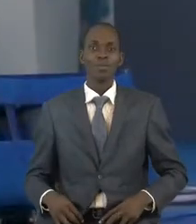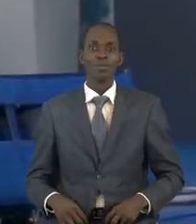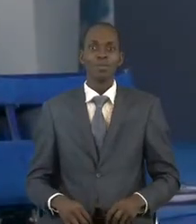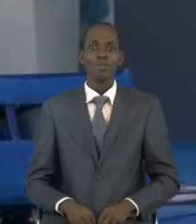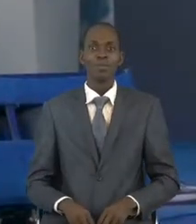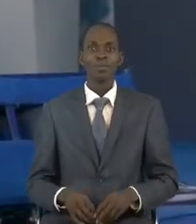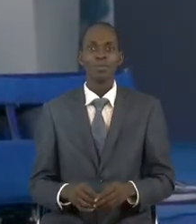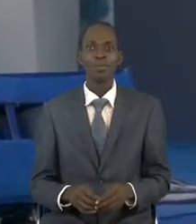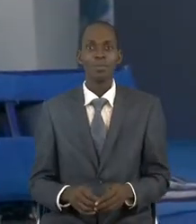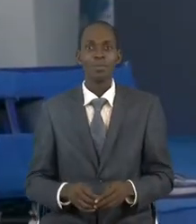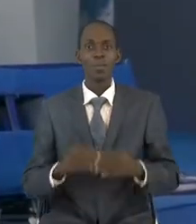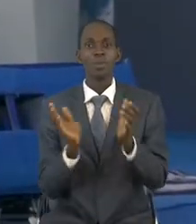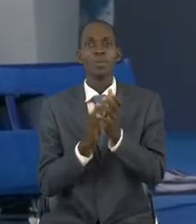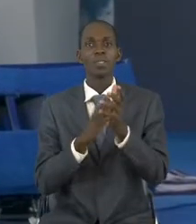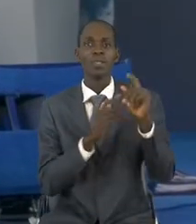Praise the Lord.